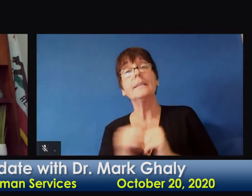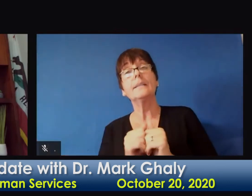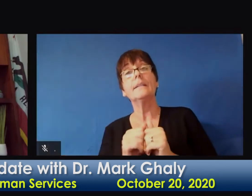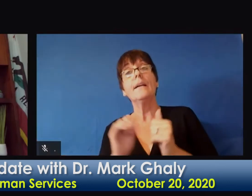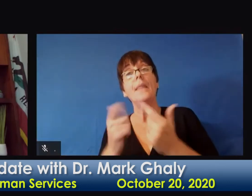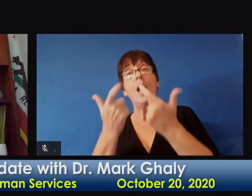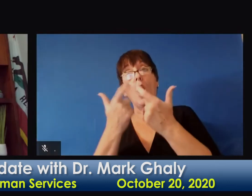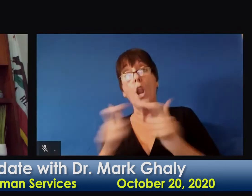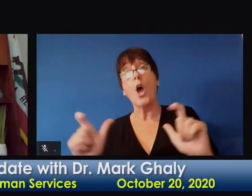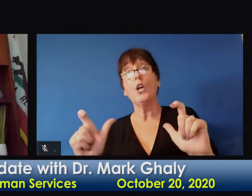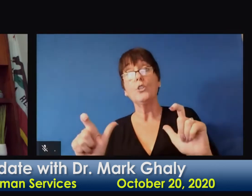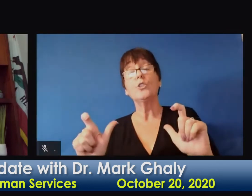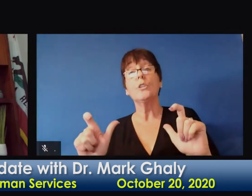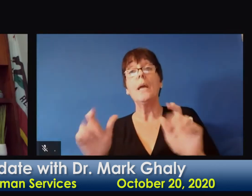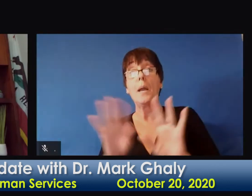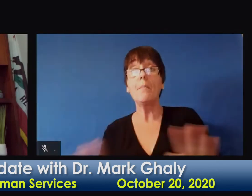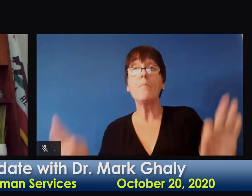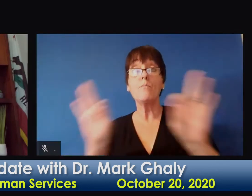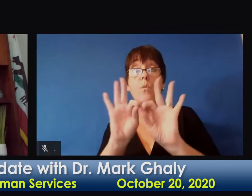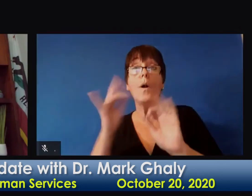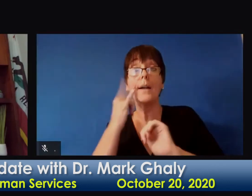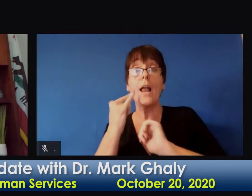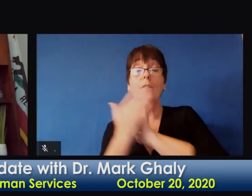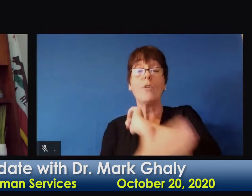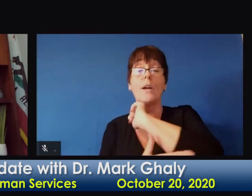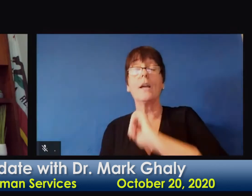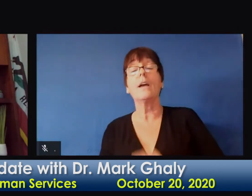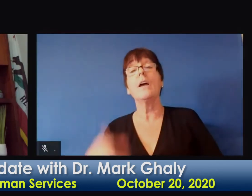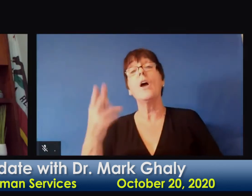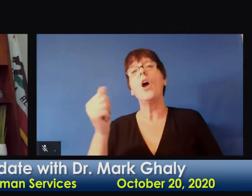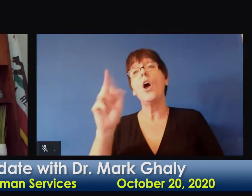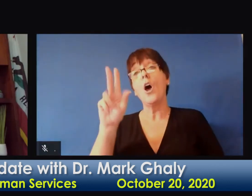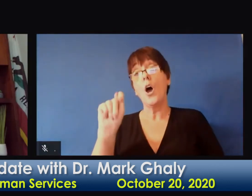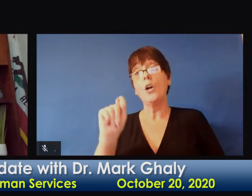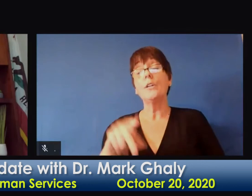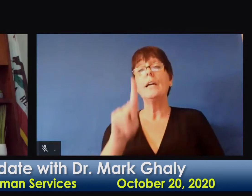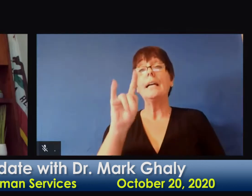important California county. Angela Hart, Kaiser Health News.